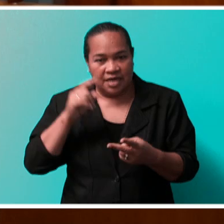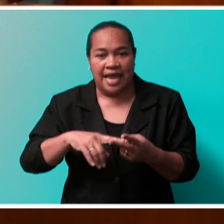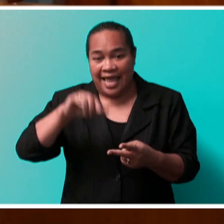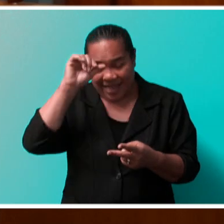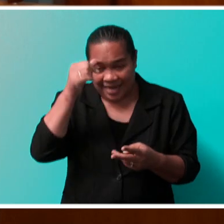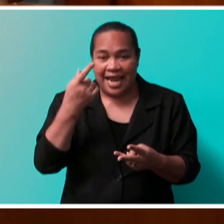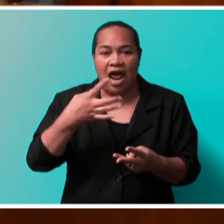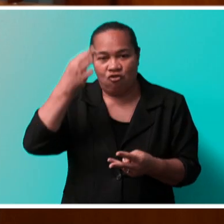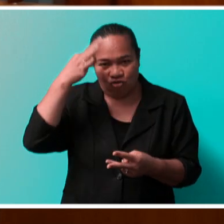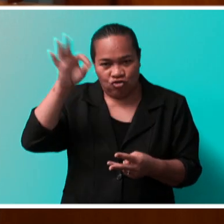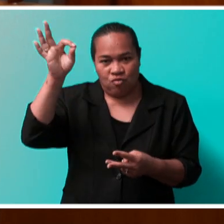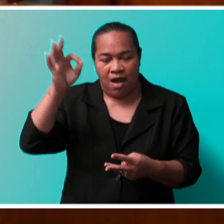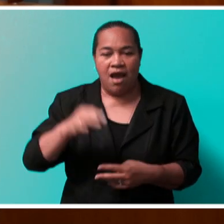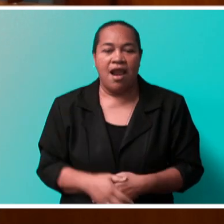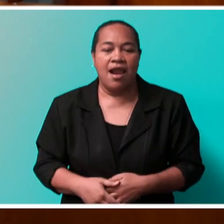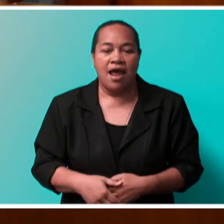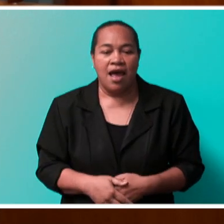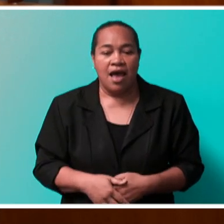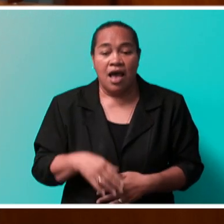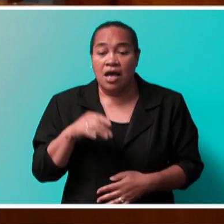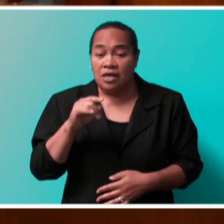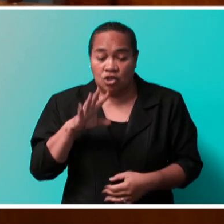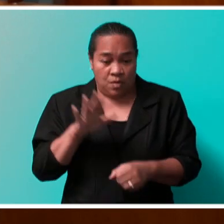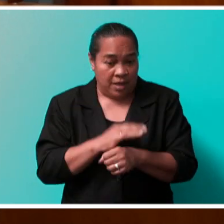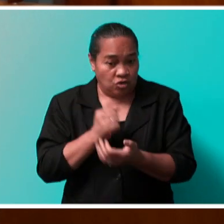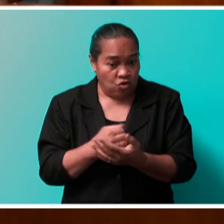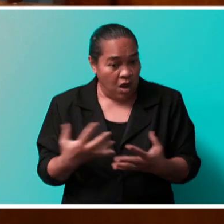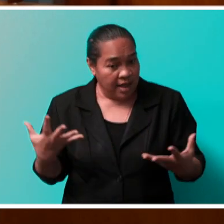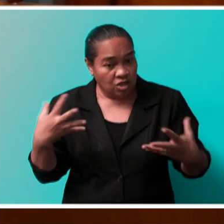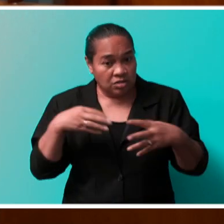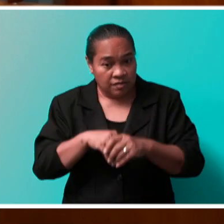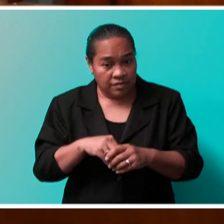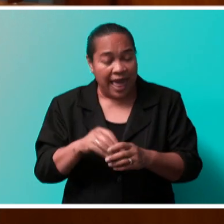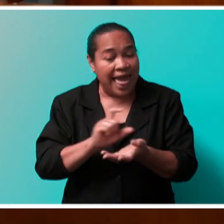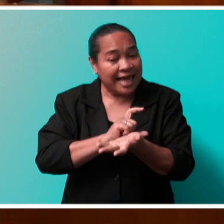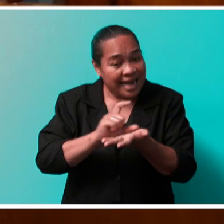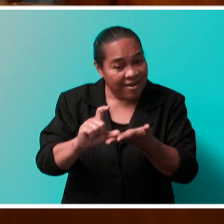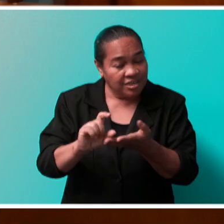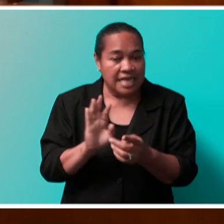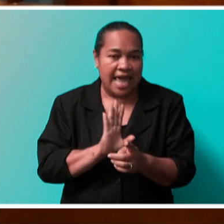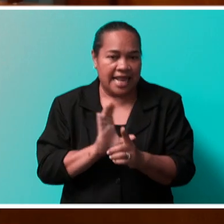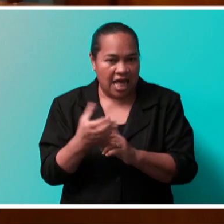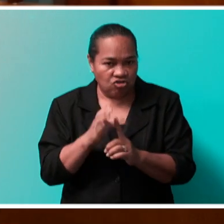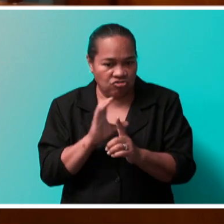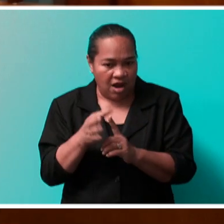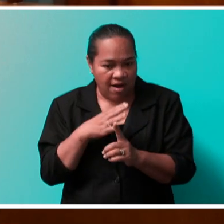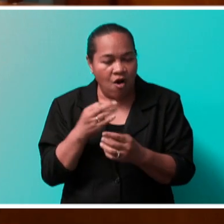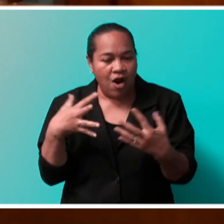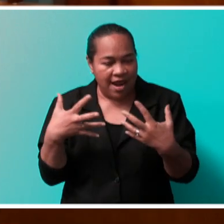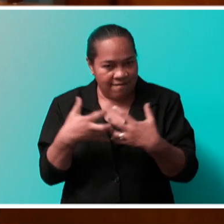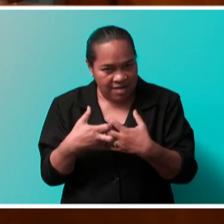and Rotuman, ensuring inclusivity, clarity, and cultural relevance. Honorable Madam